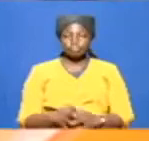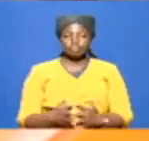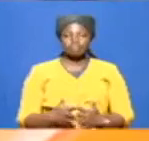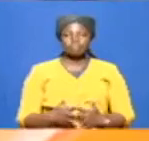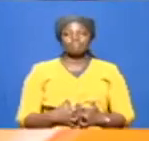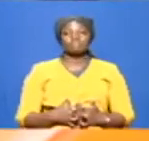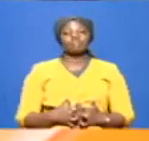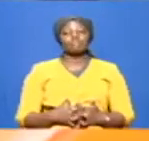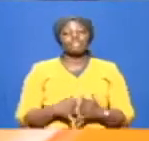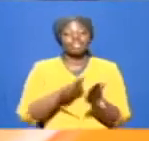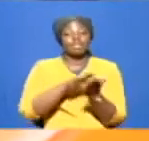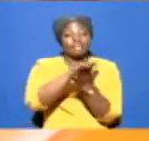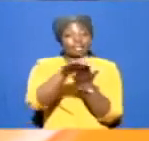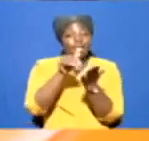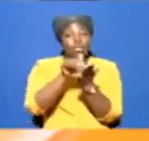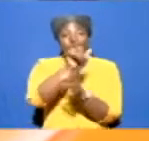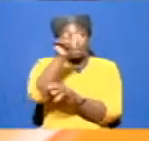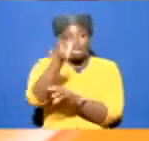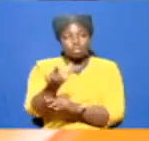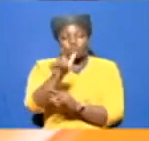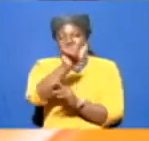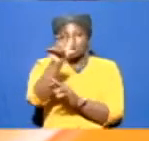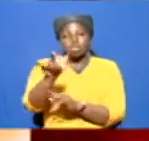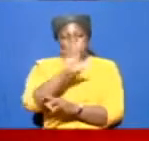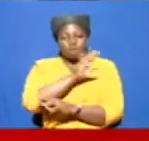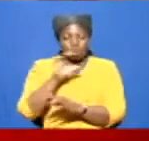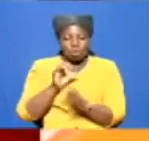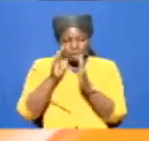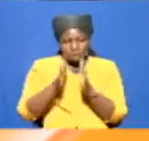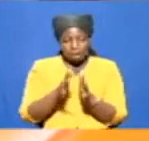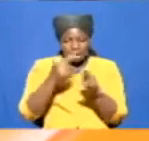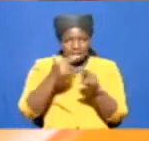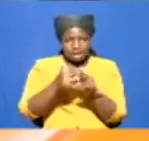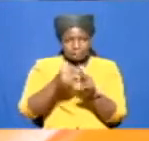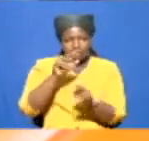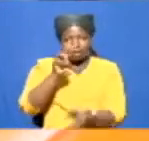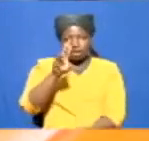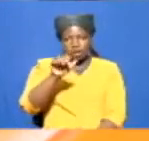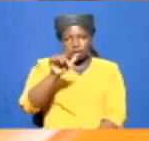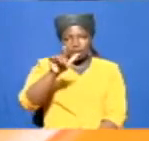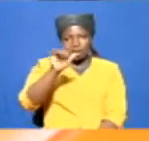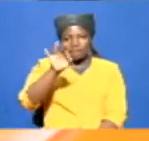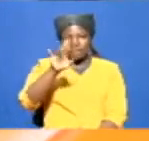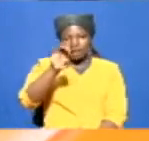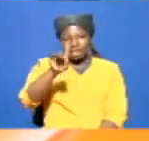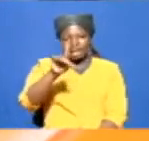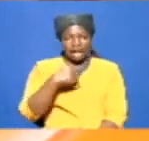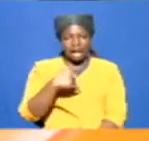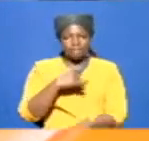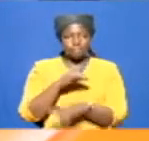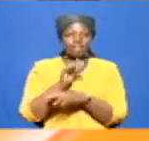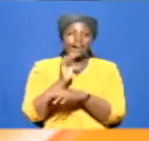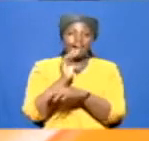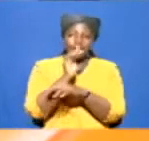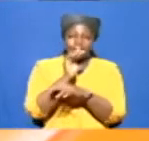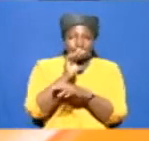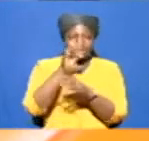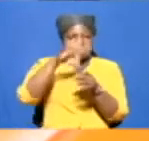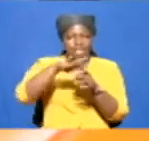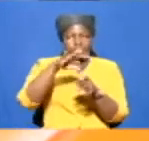The Central Region Regional Commissioner Wilfred Nyagwanga has directed the erection of